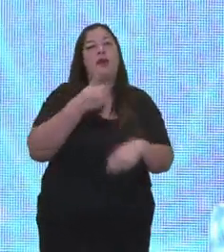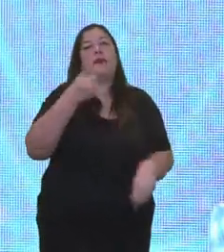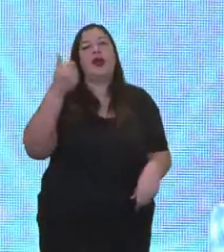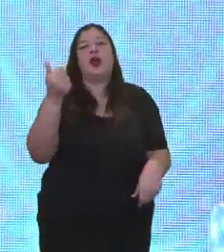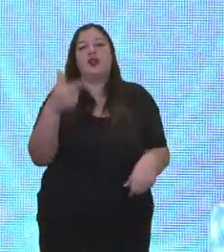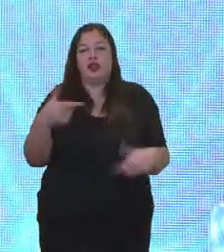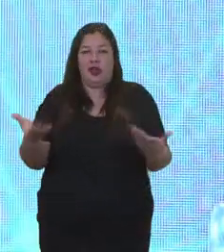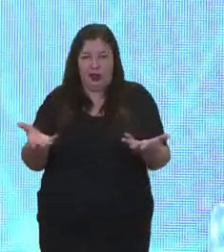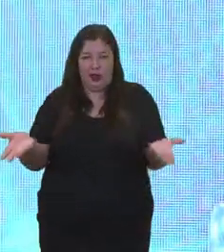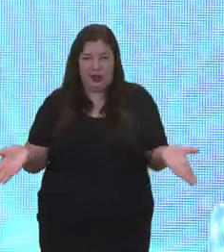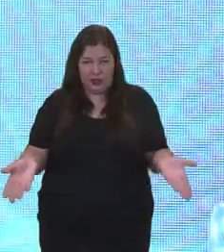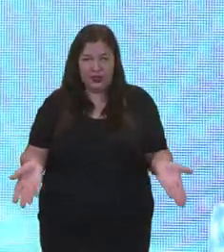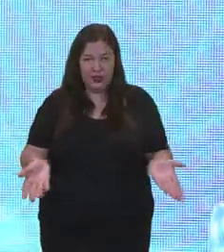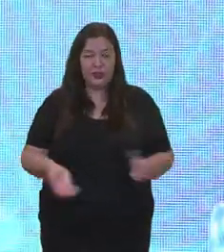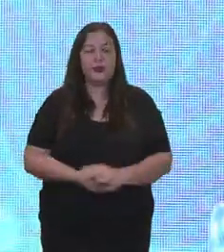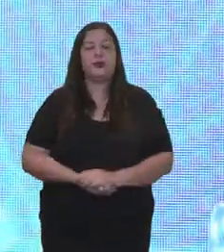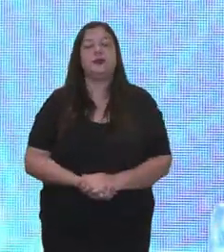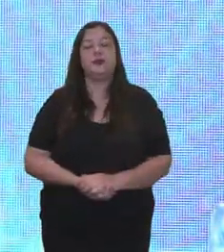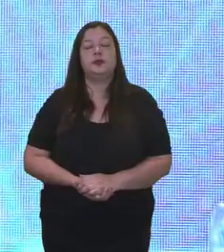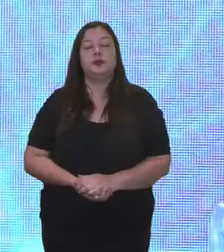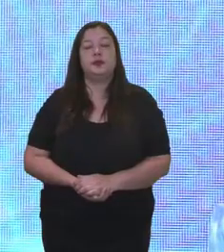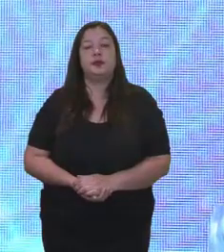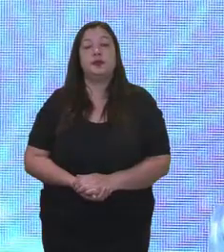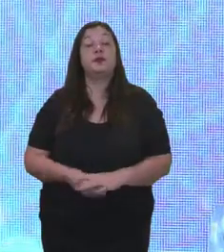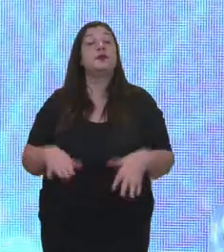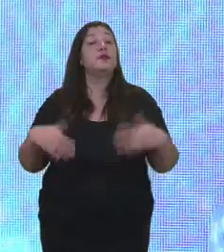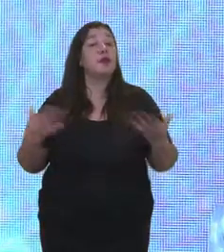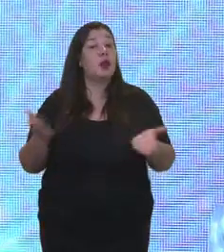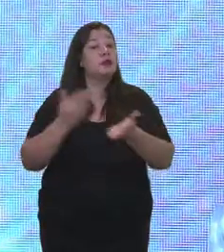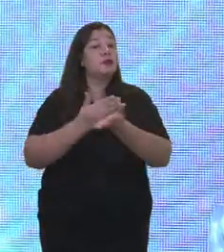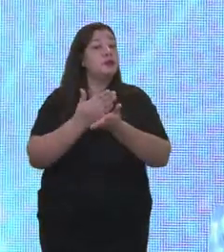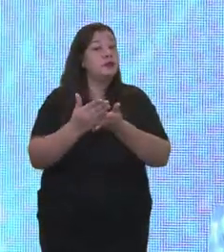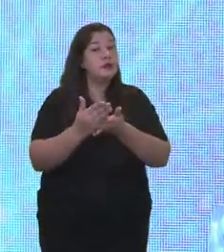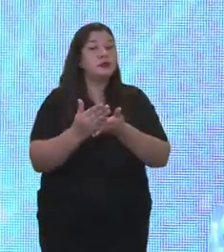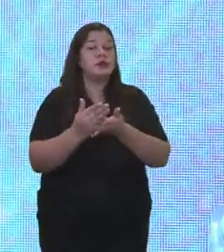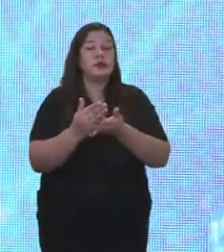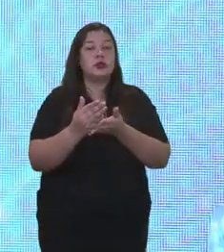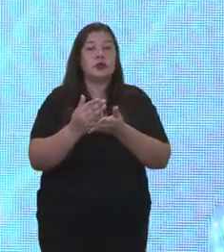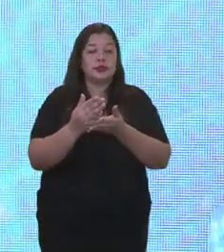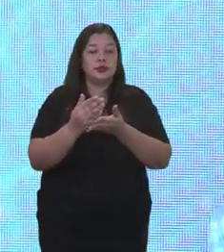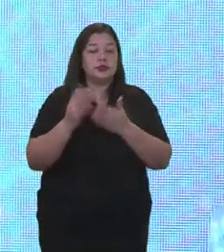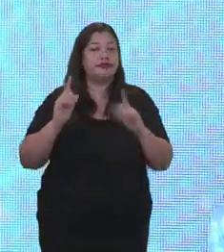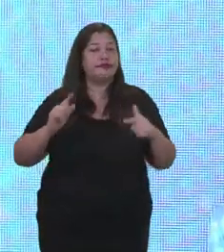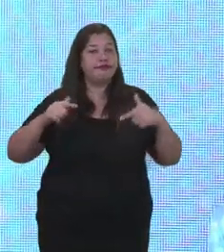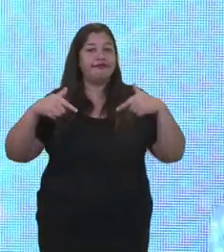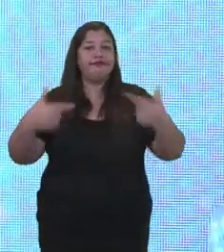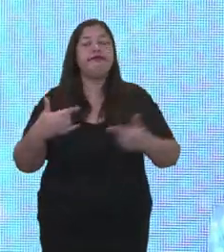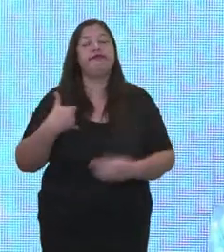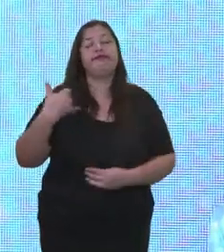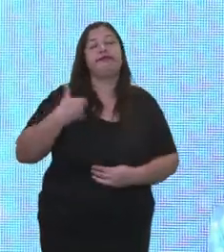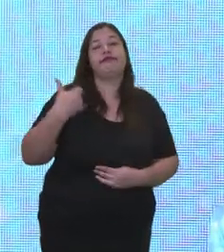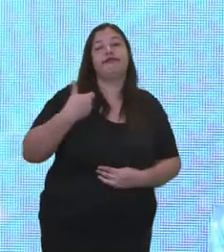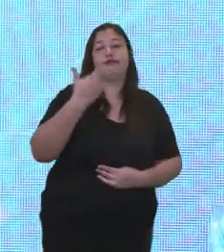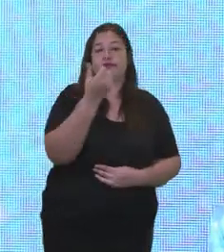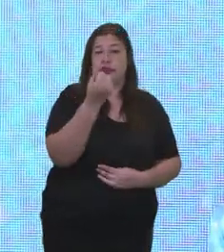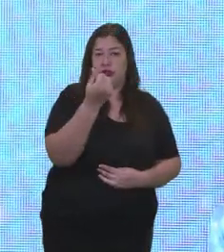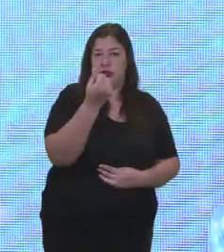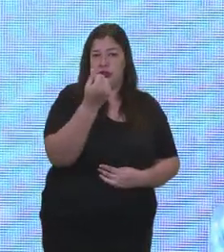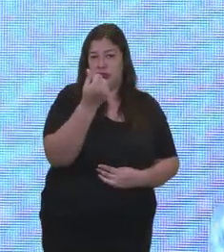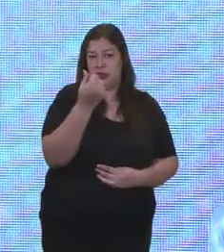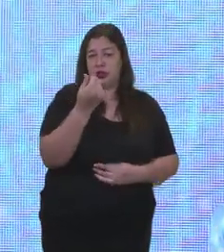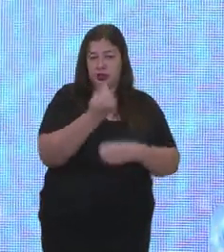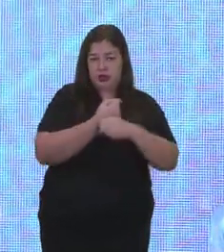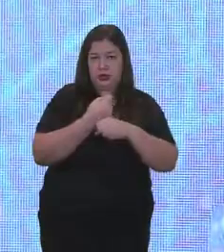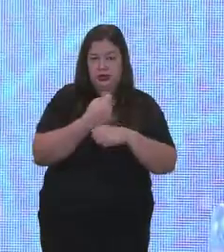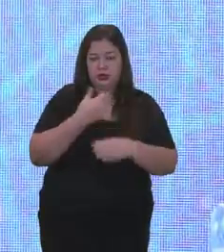more mixed public than this moment here. So, our platform of activists, I